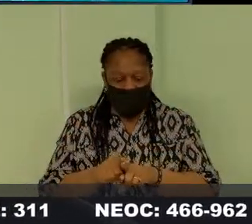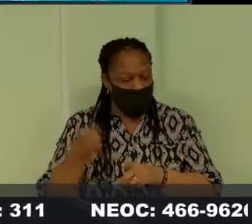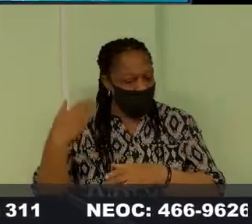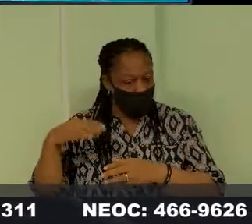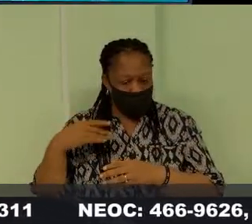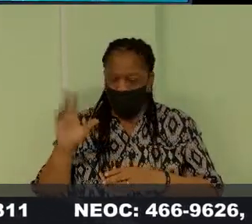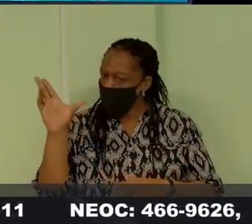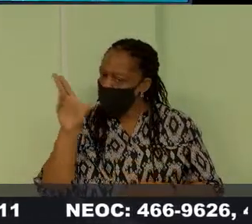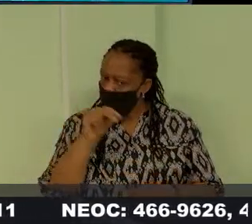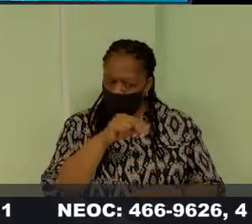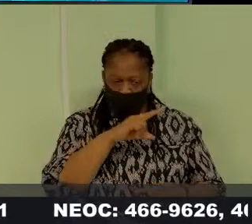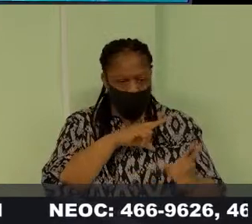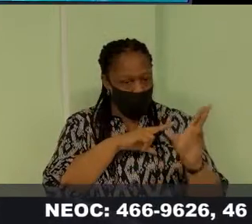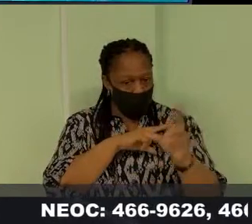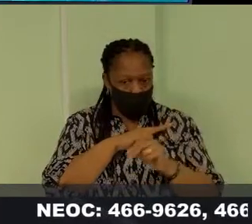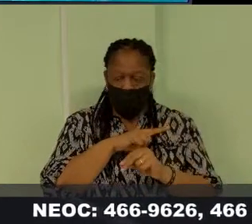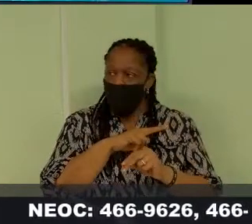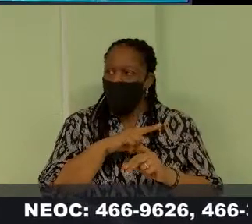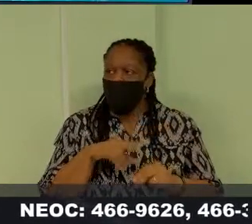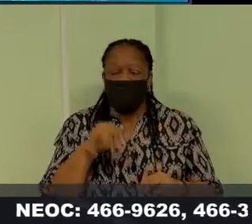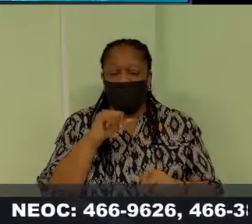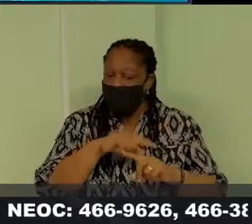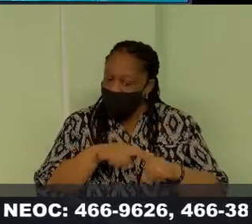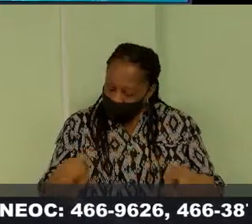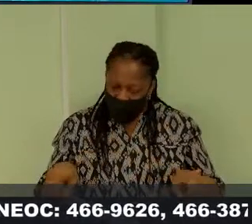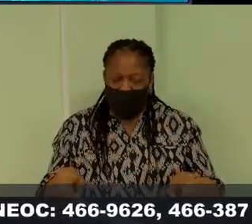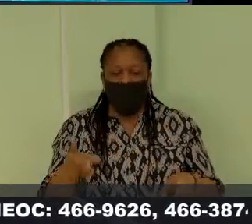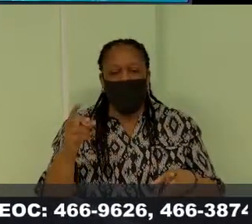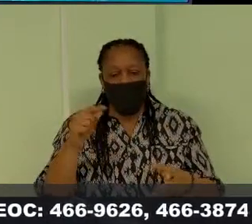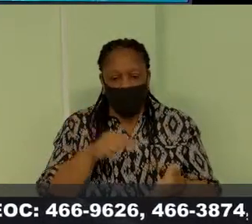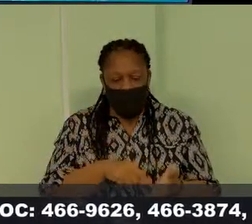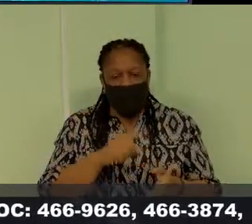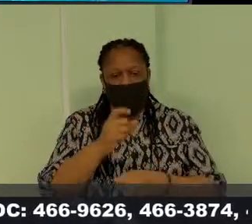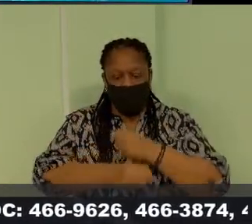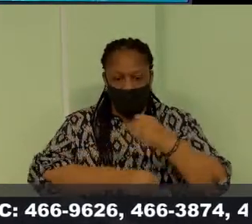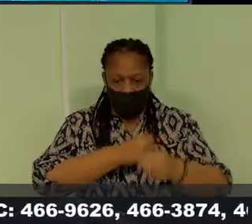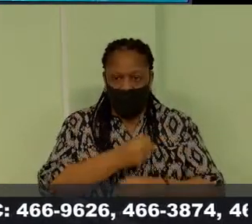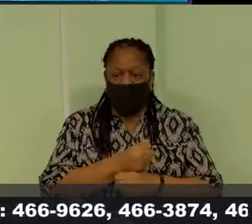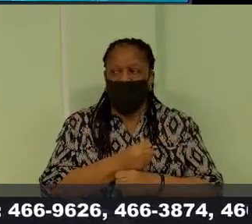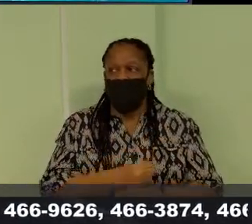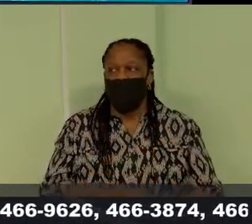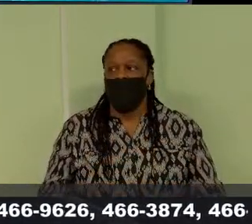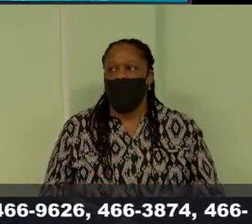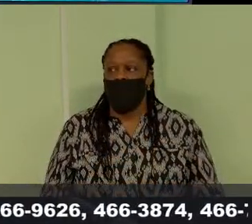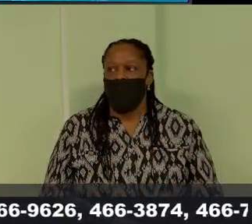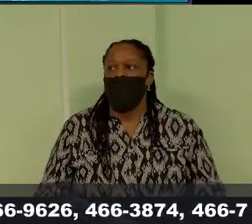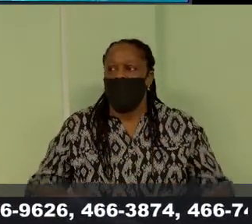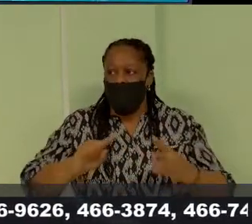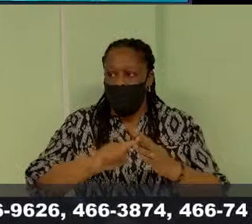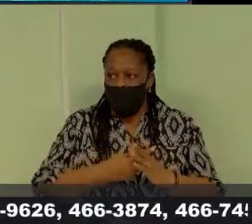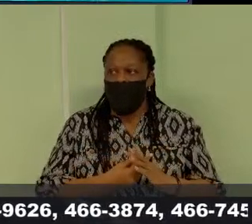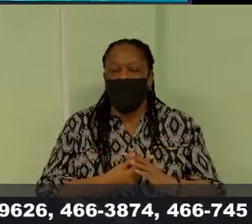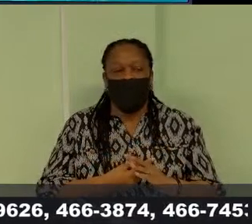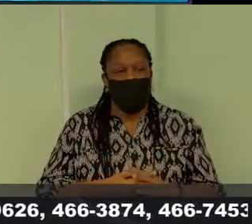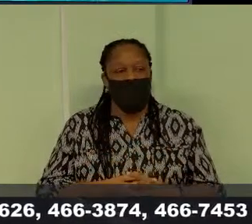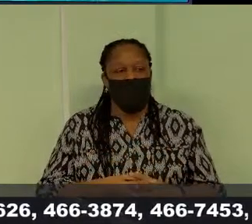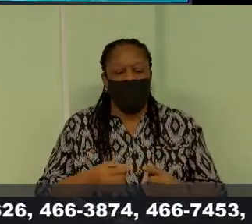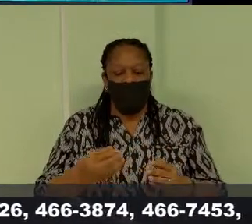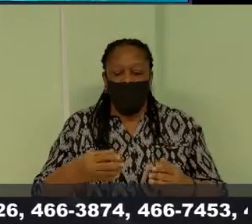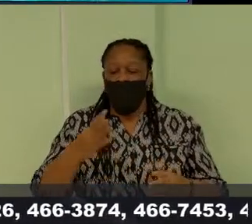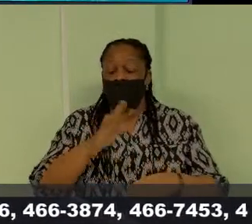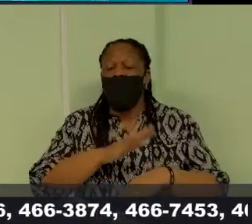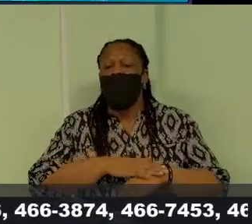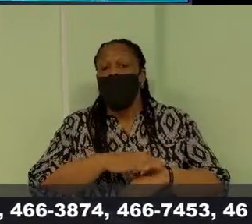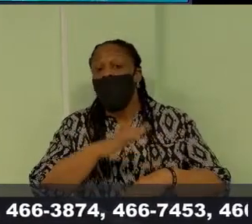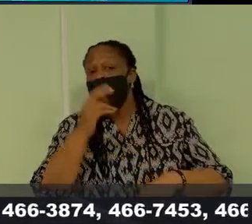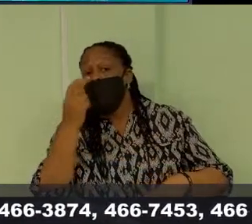be, now in the new norm, things are going to be different. And so I believe that we can start with a virtual Carnival where some of the